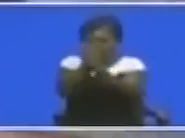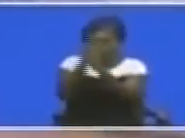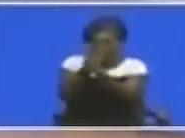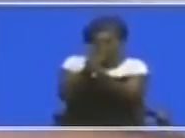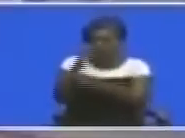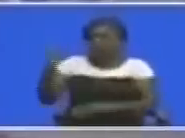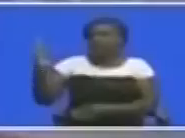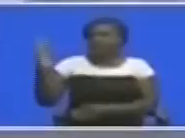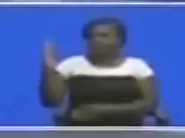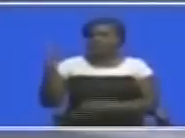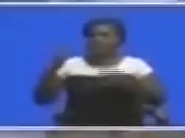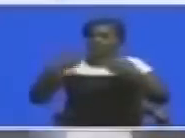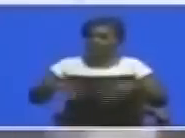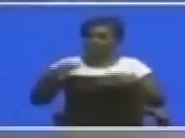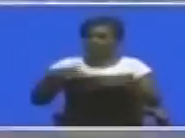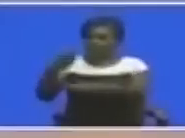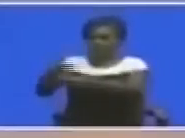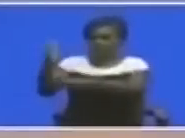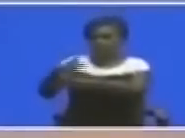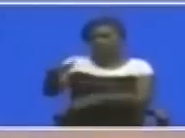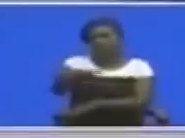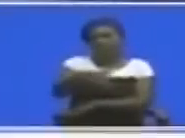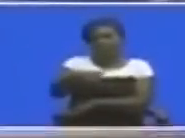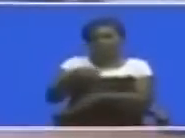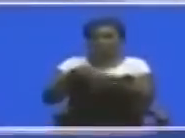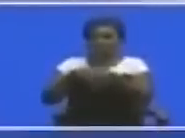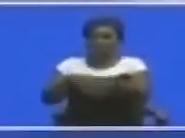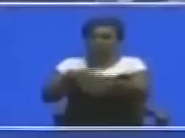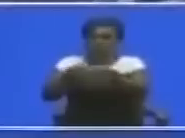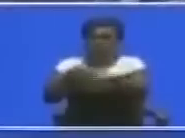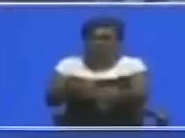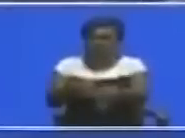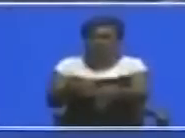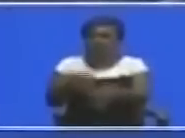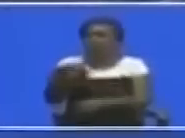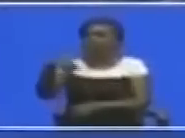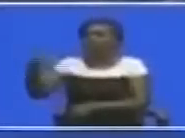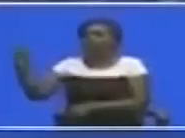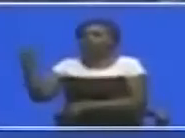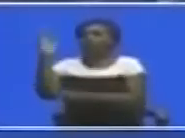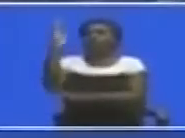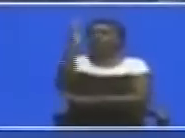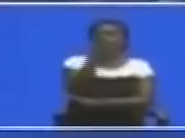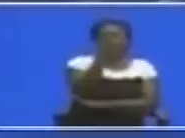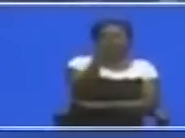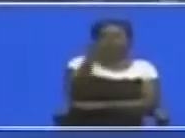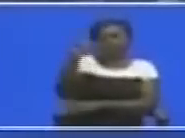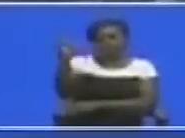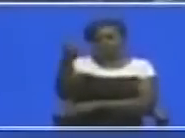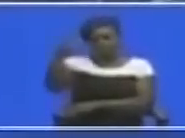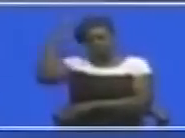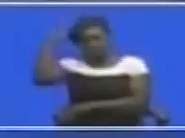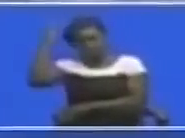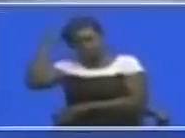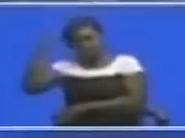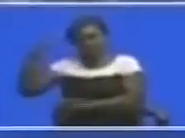said security personnel were dispatched to the area to pursue the captors believed to be heading towards the porous Kenya-Somali border.